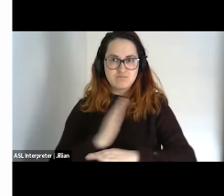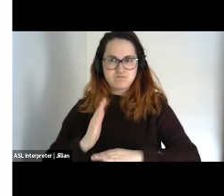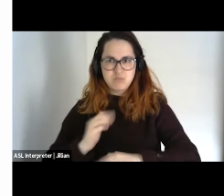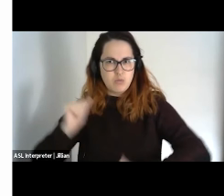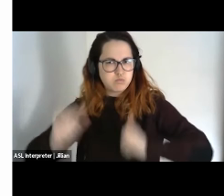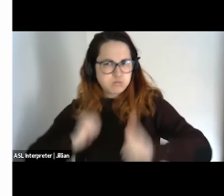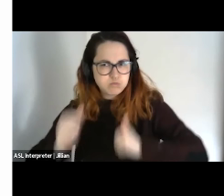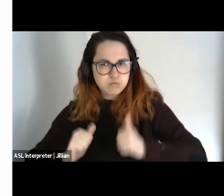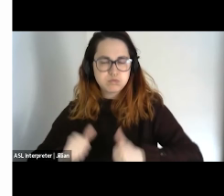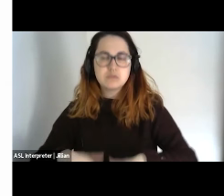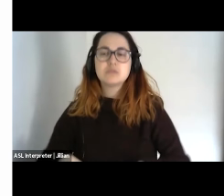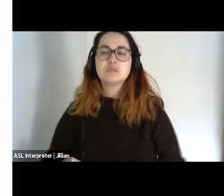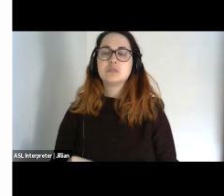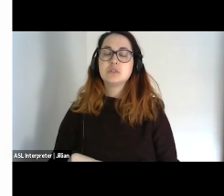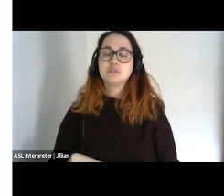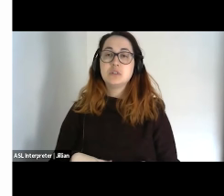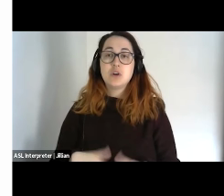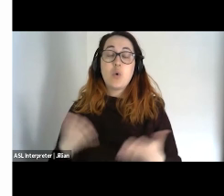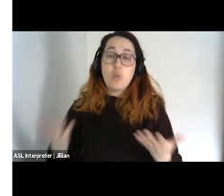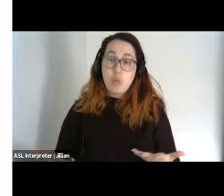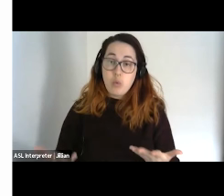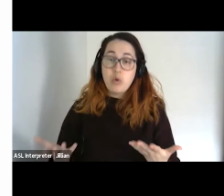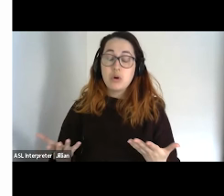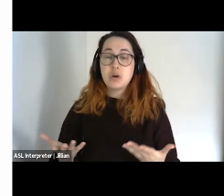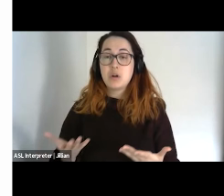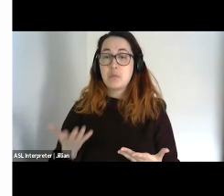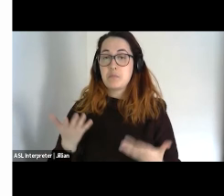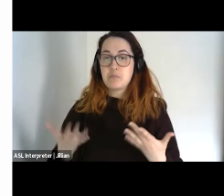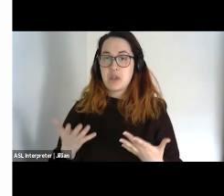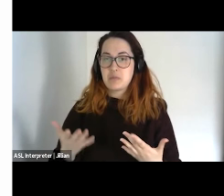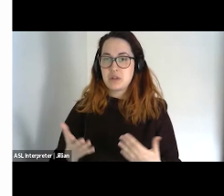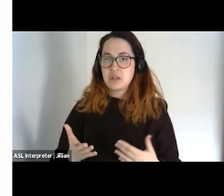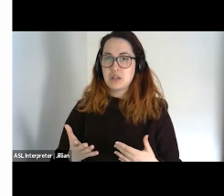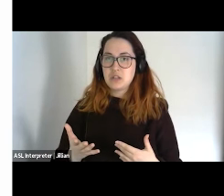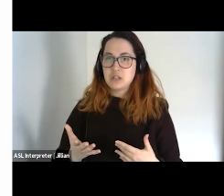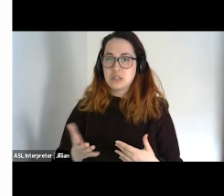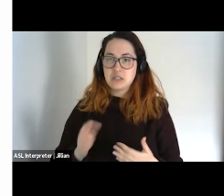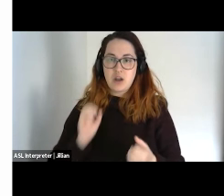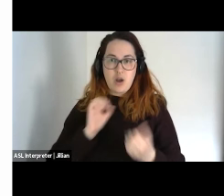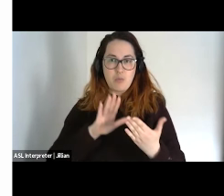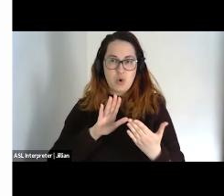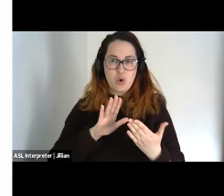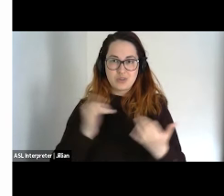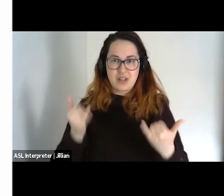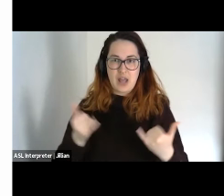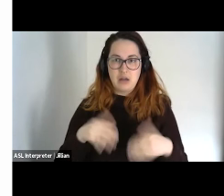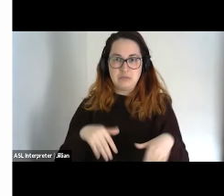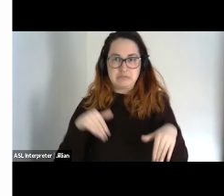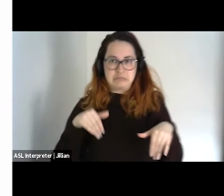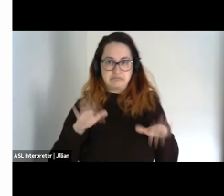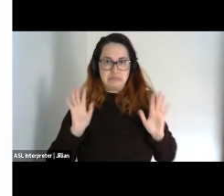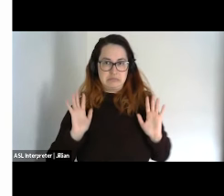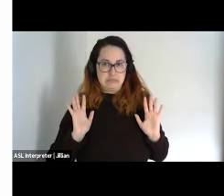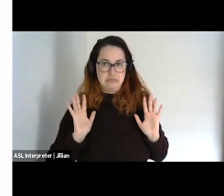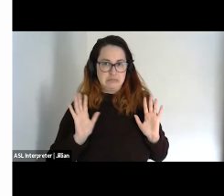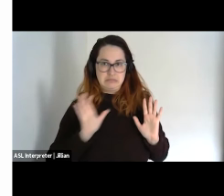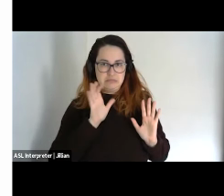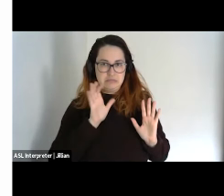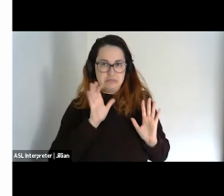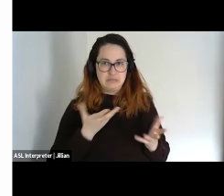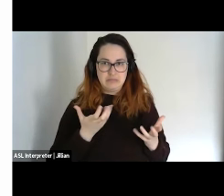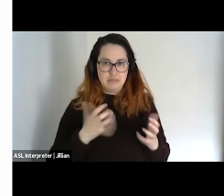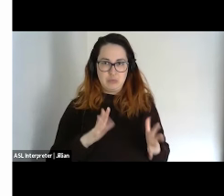side. Perhaps the same thing might have happened to you, but your approach to it was to be more passive, because maybe when you expressed